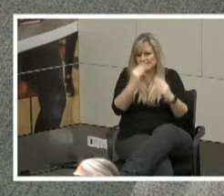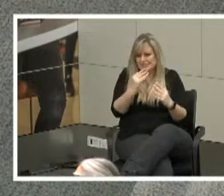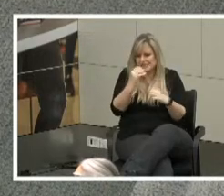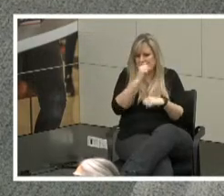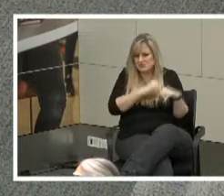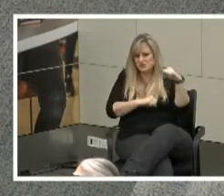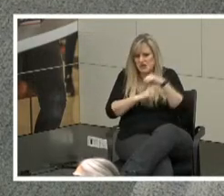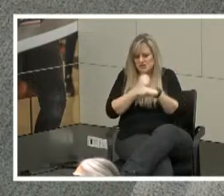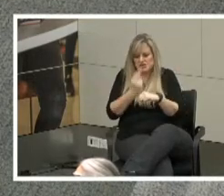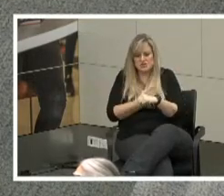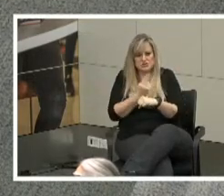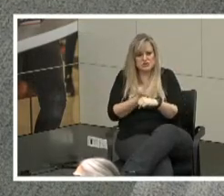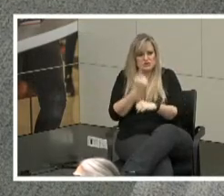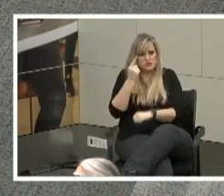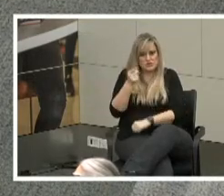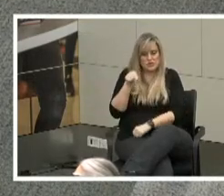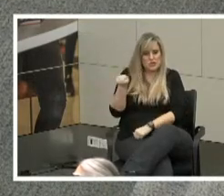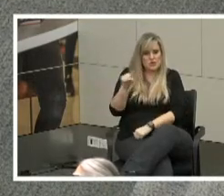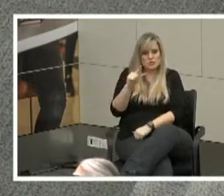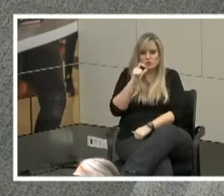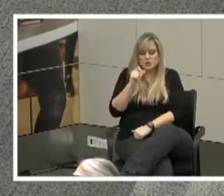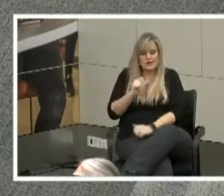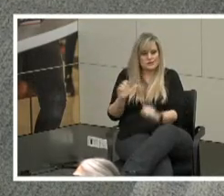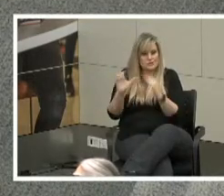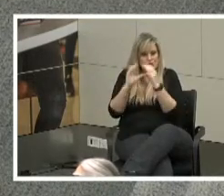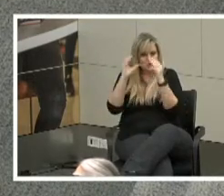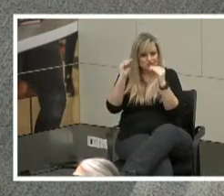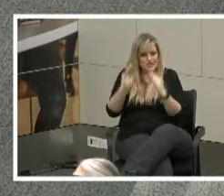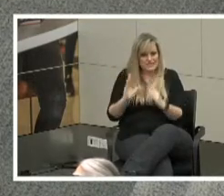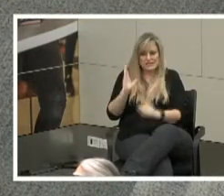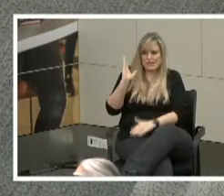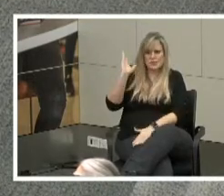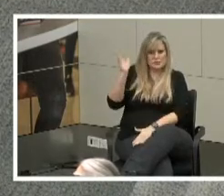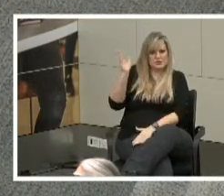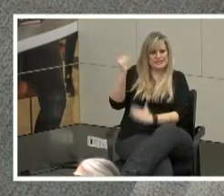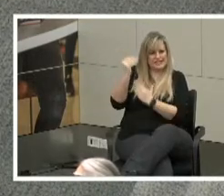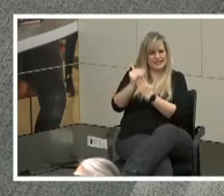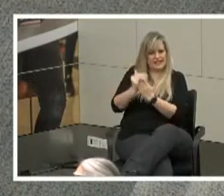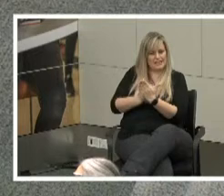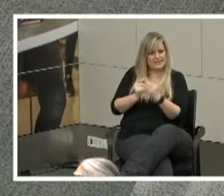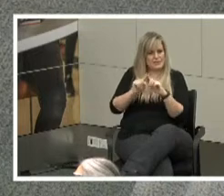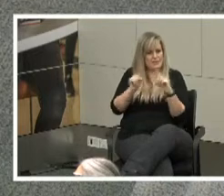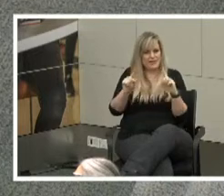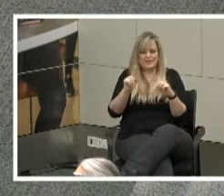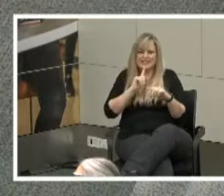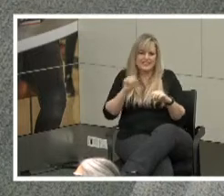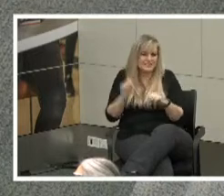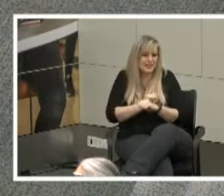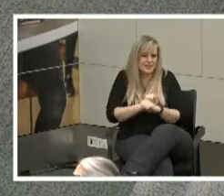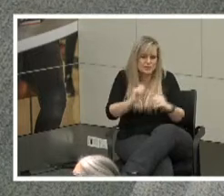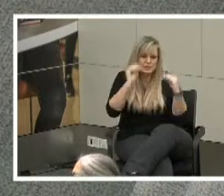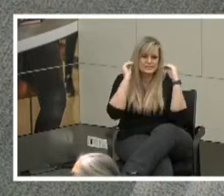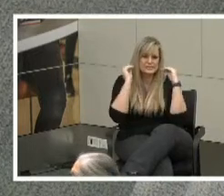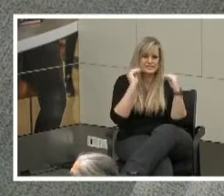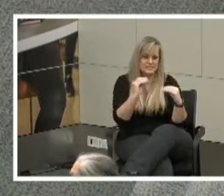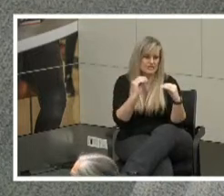presenters that are not certified teachers can present the lesson but they cannot teach